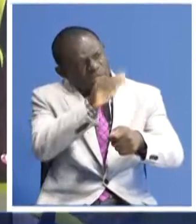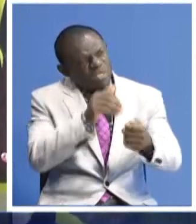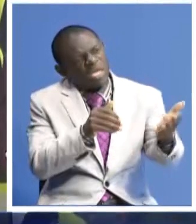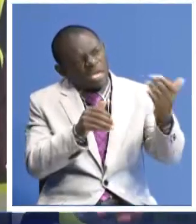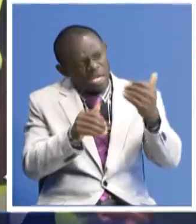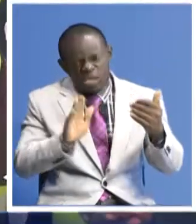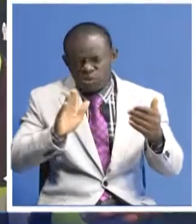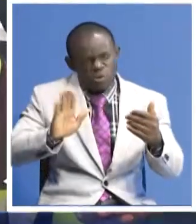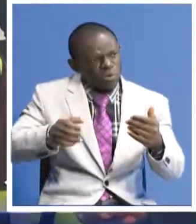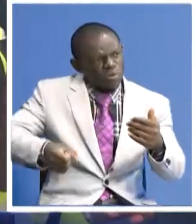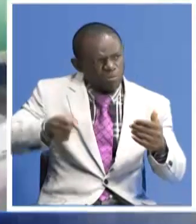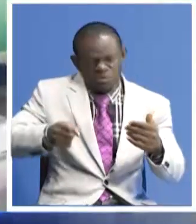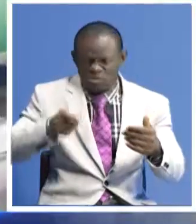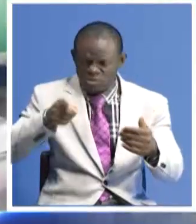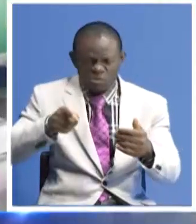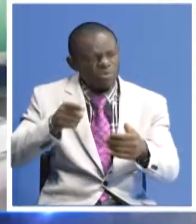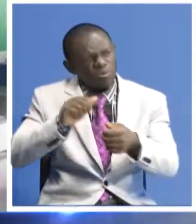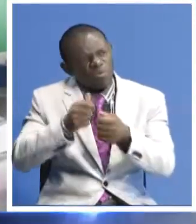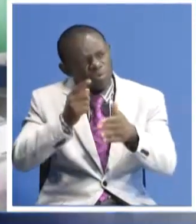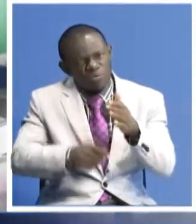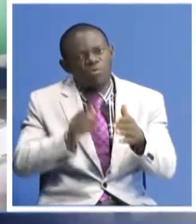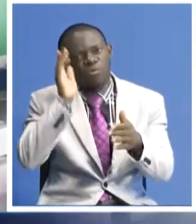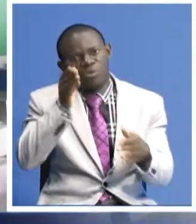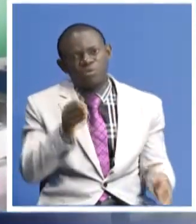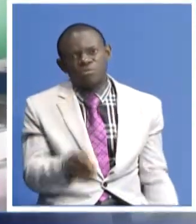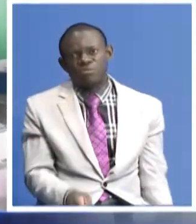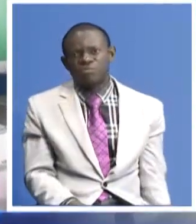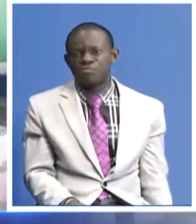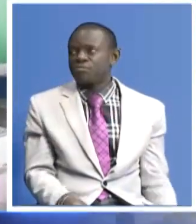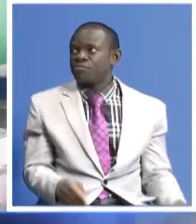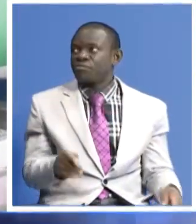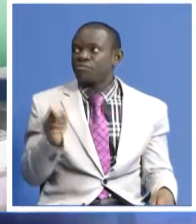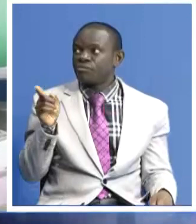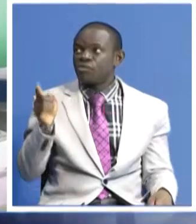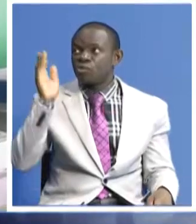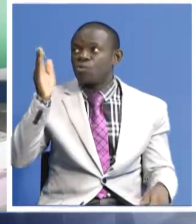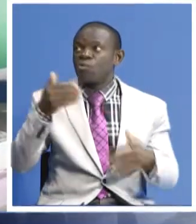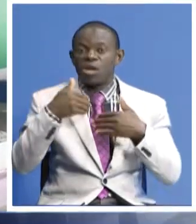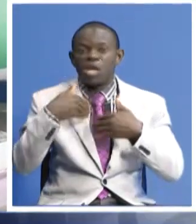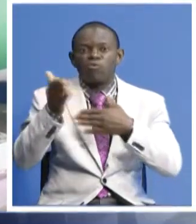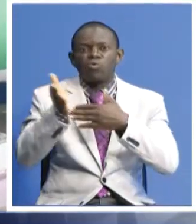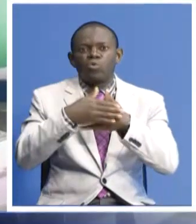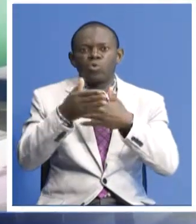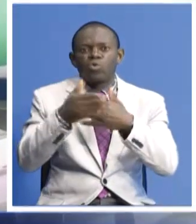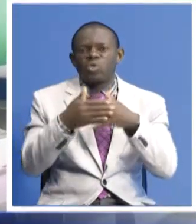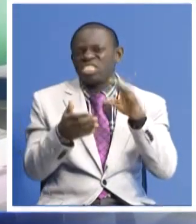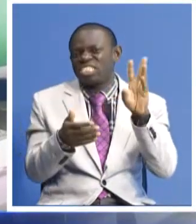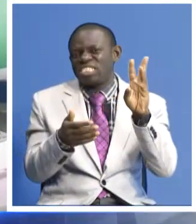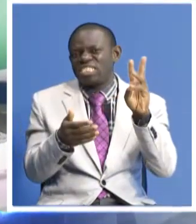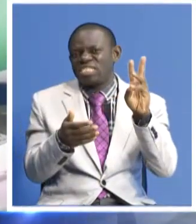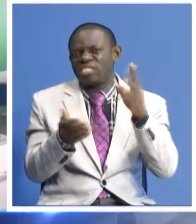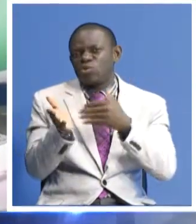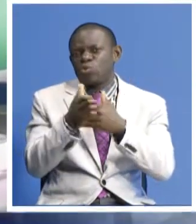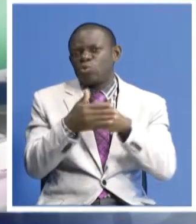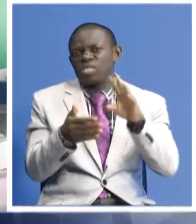left behind because of ABCD. Passengers will have 6 boarding gates along with 6 aerial bridges, giving it an